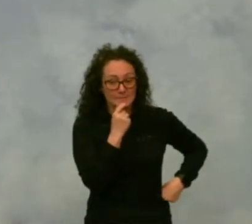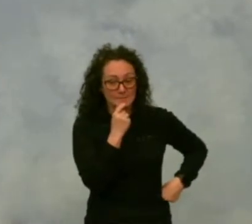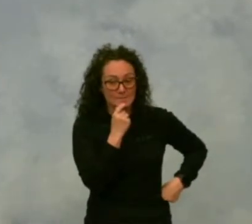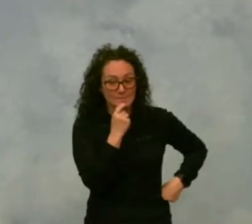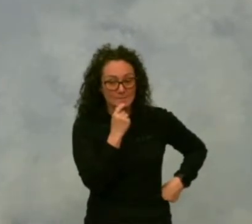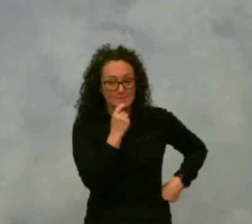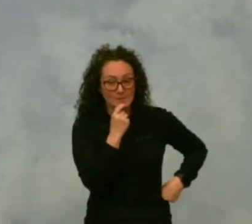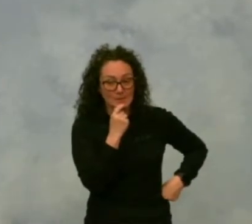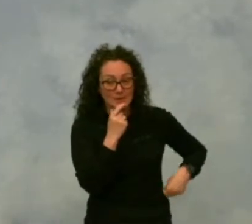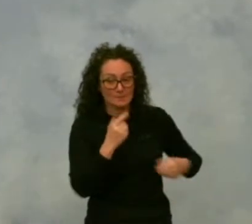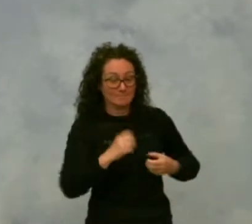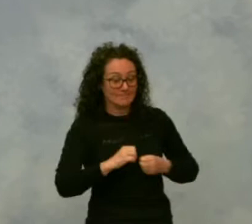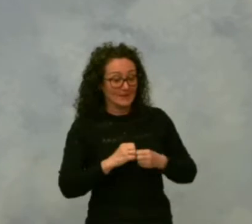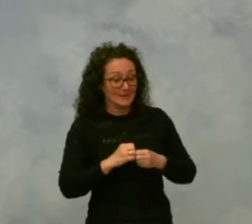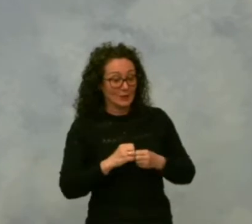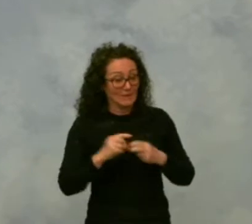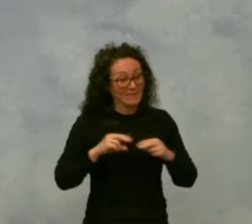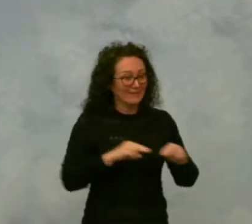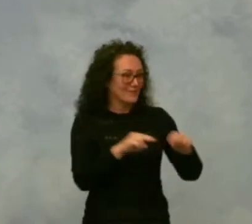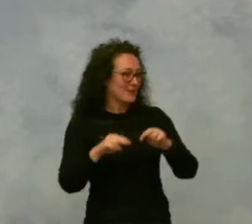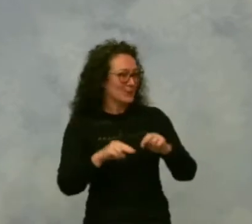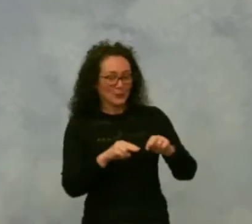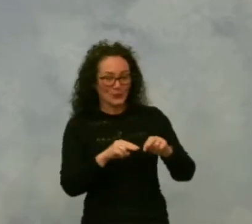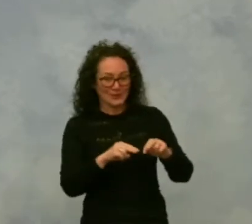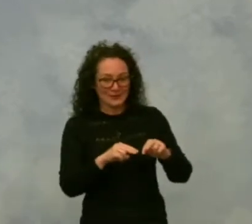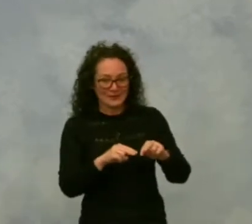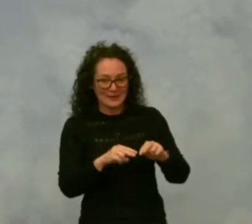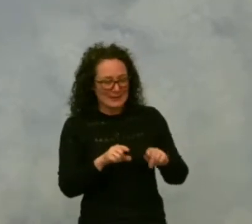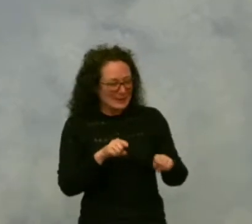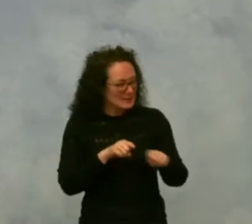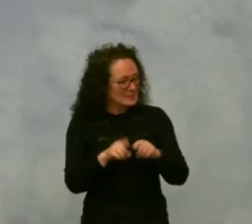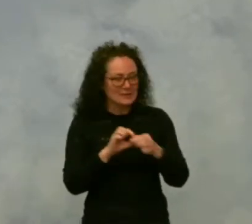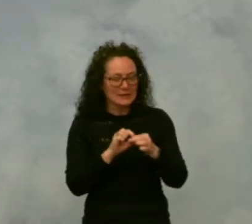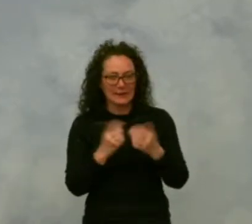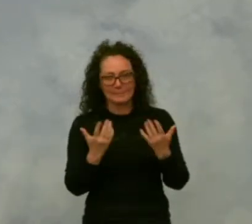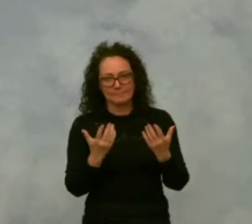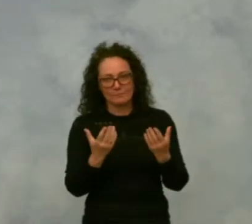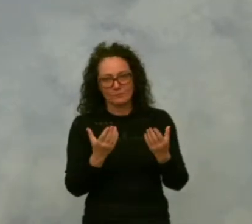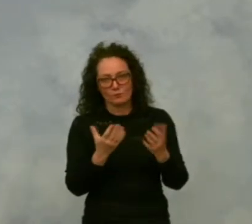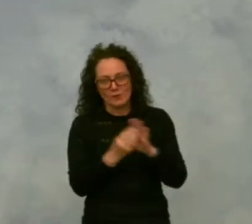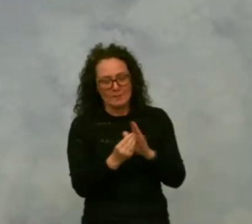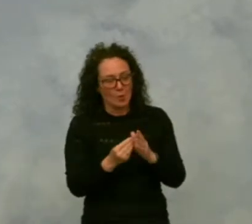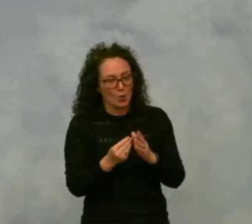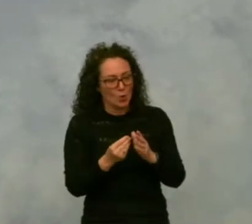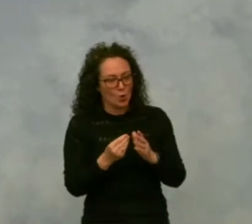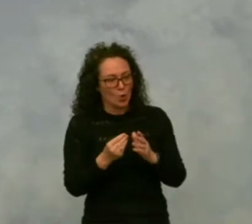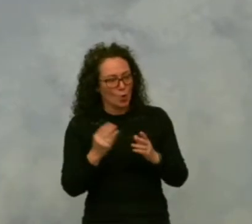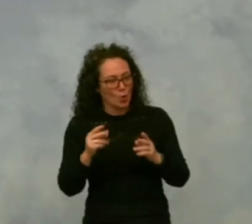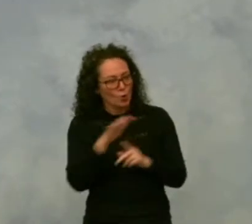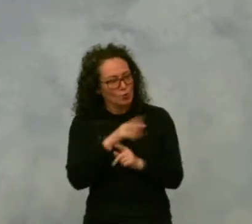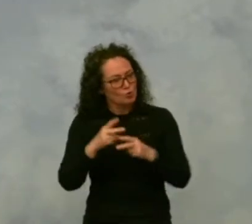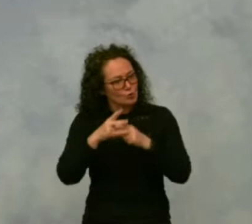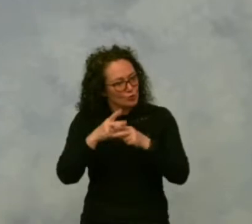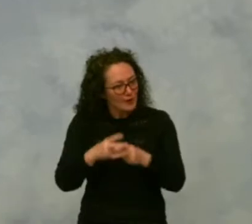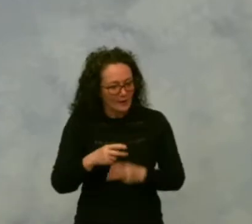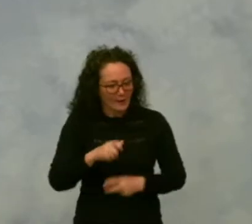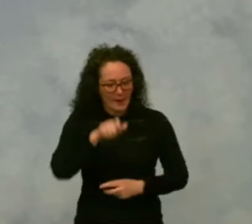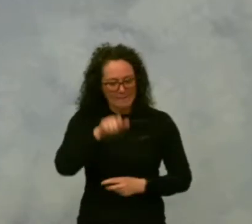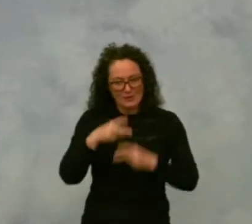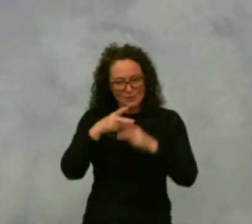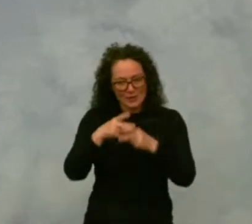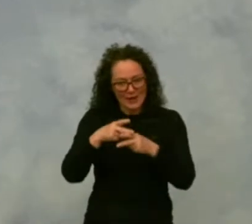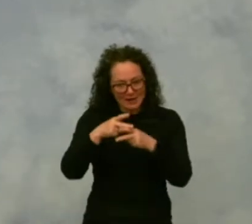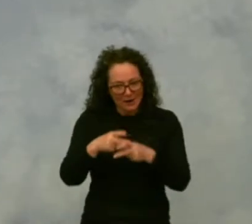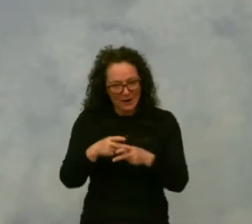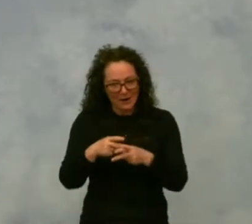doing videos for, say, particularly like social care, personal carers, and doing videos so that you know,